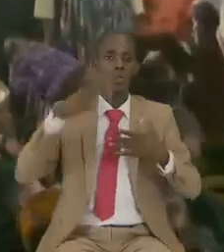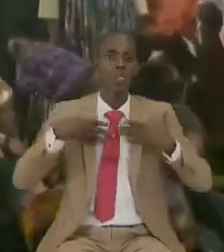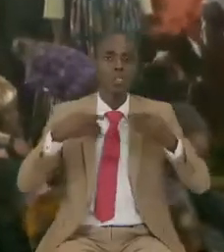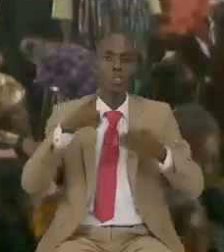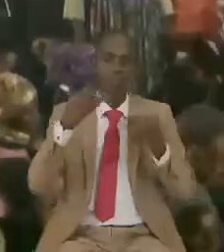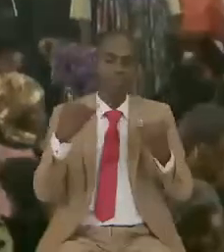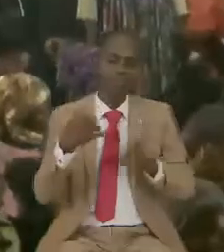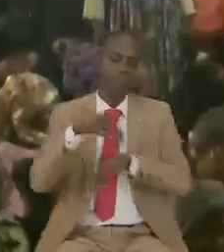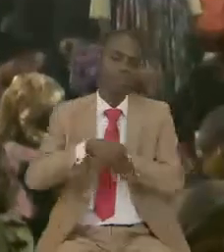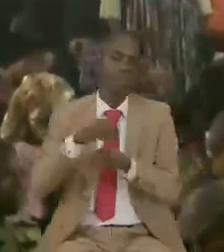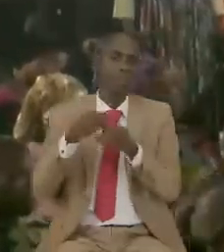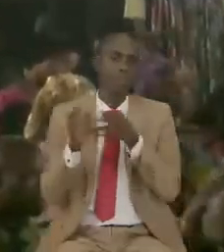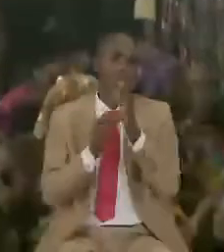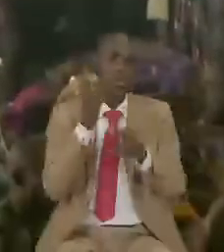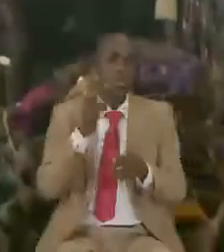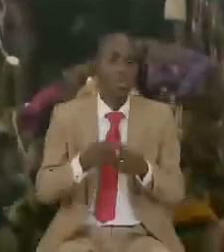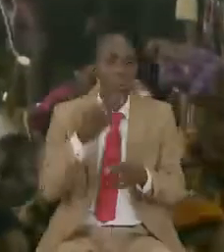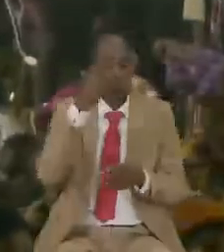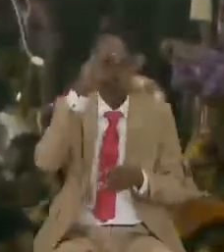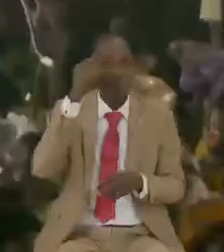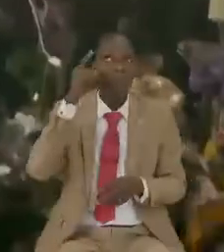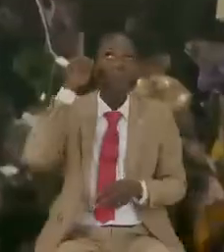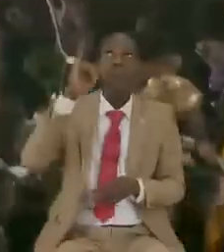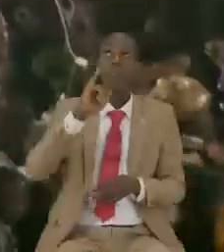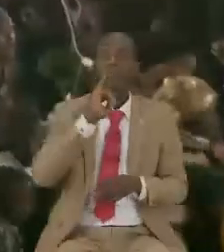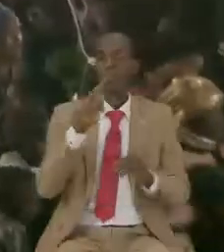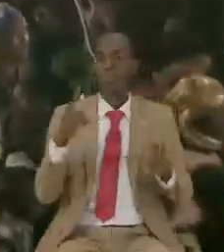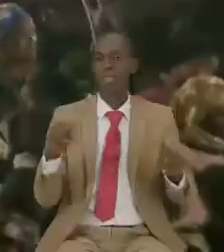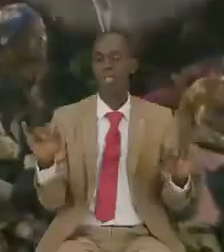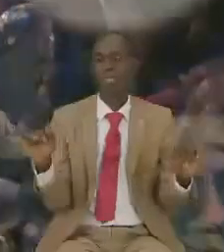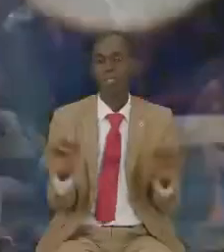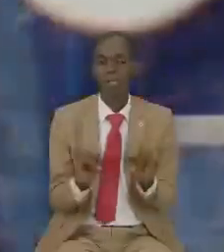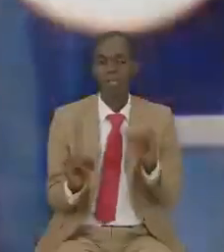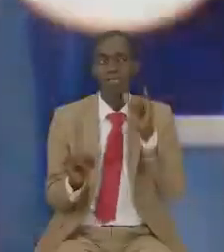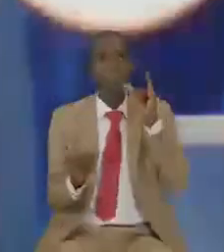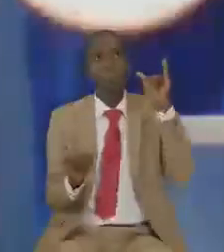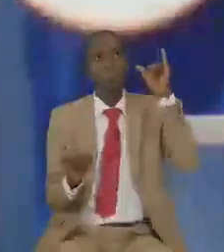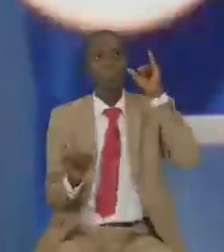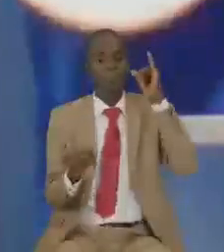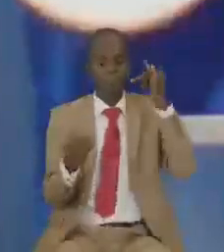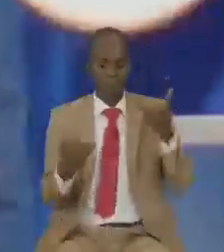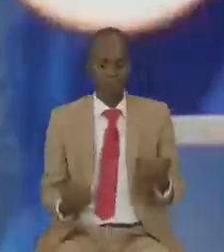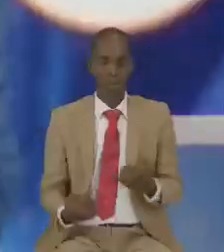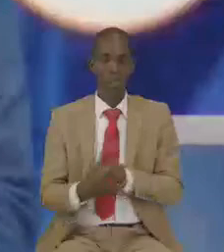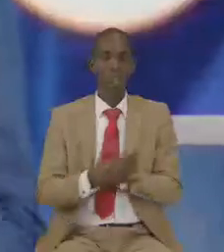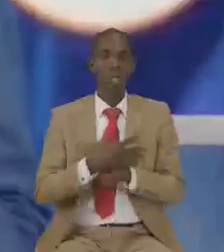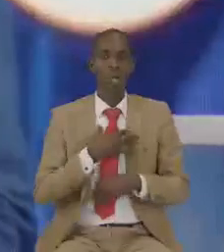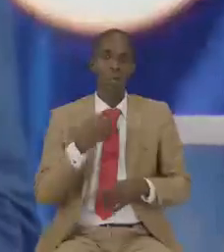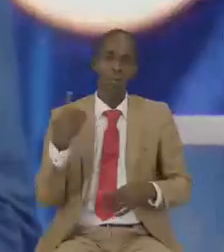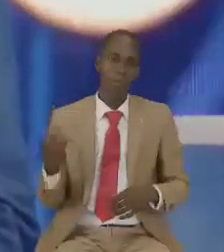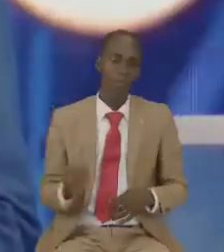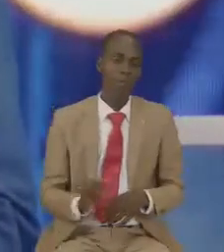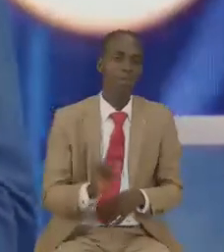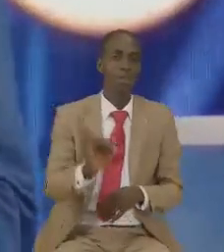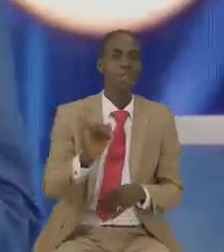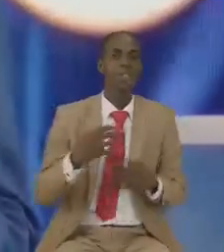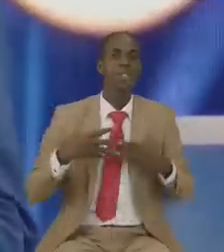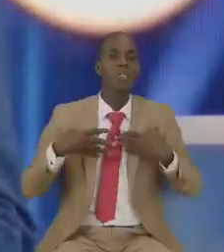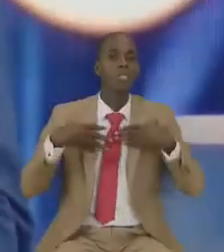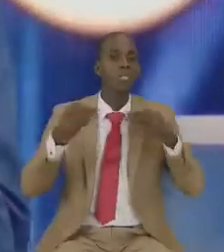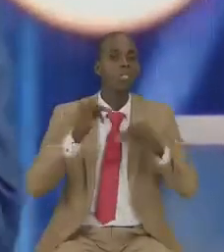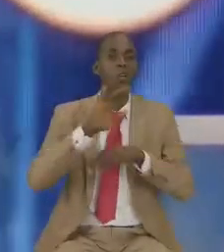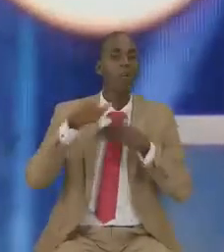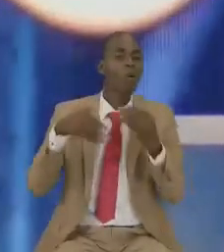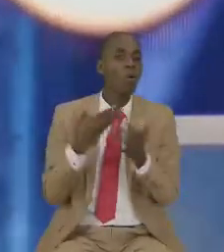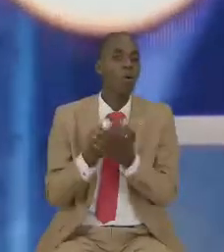Because he is the same yesterday and today and forever, healing all that